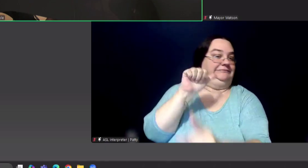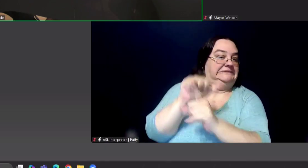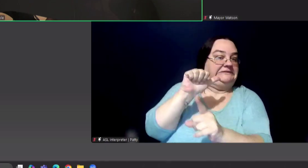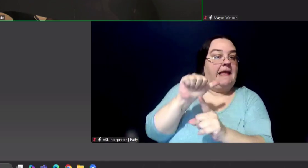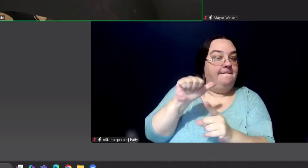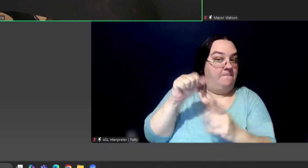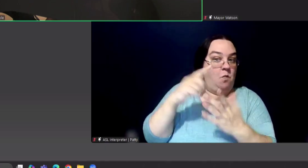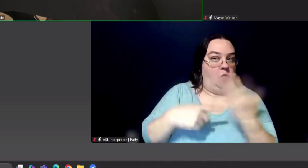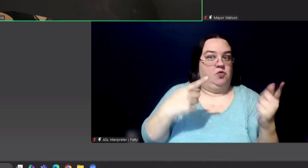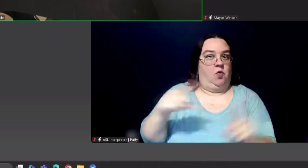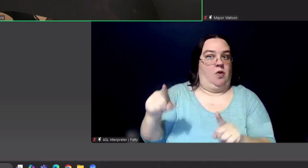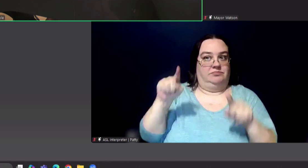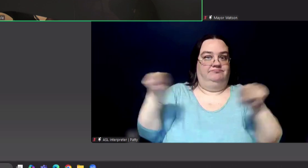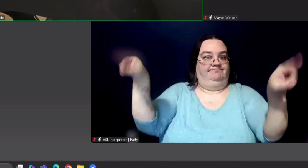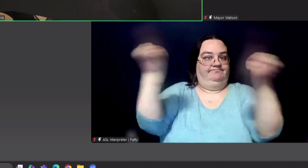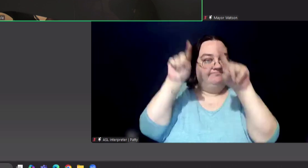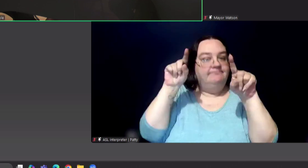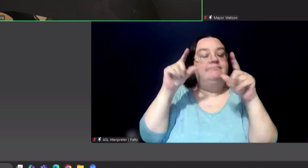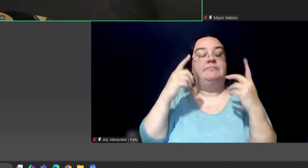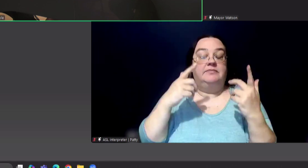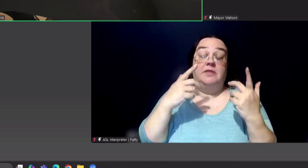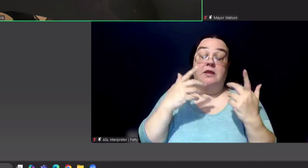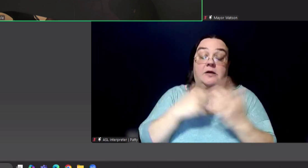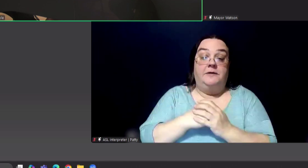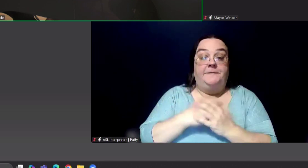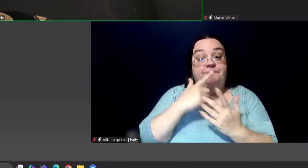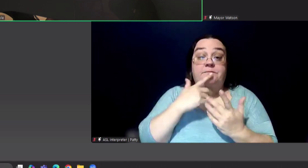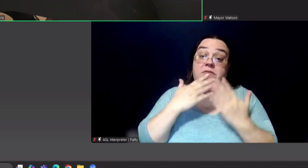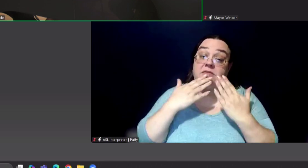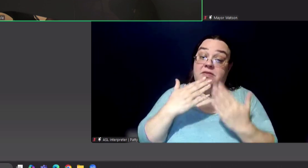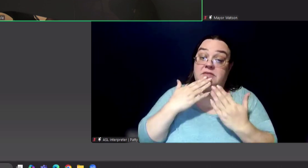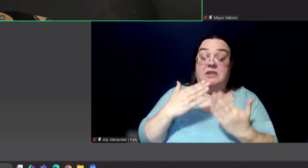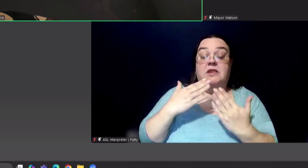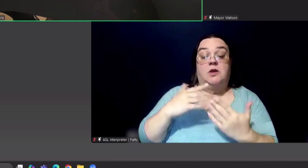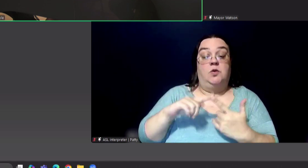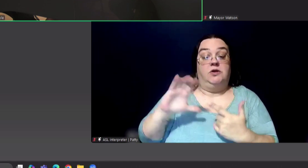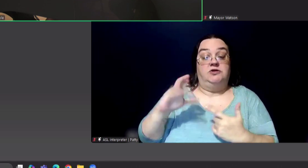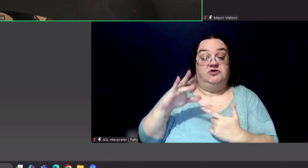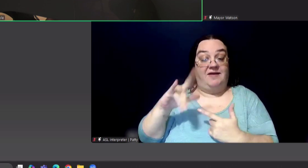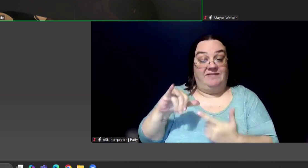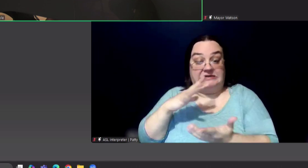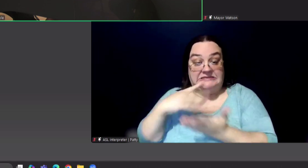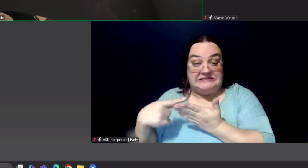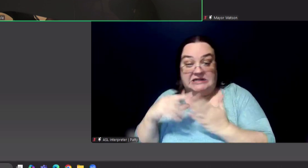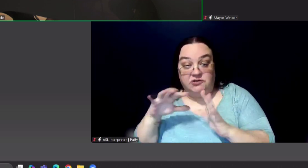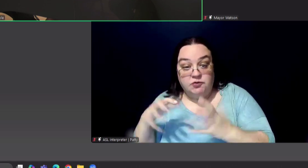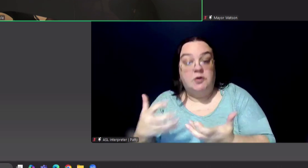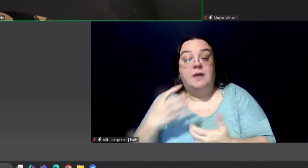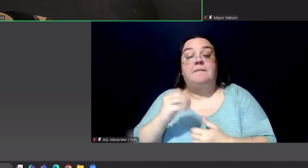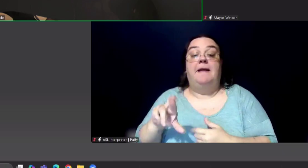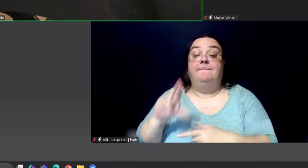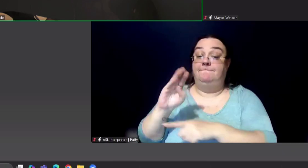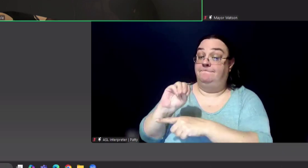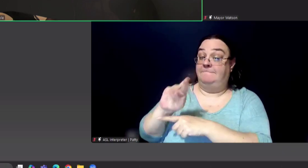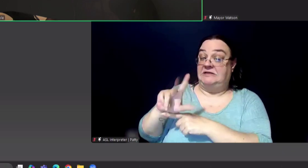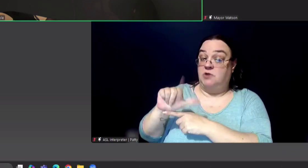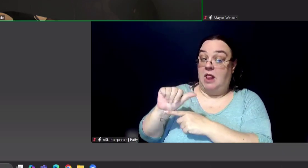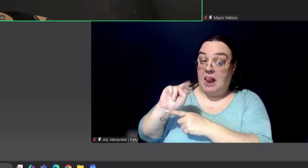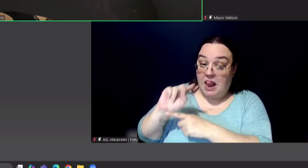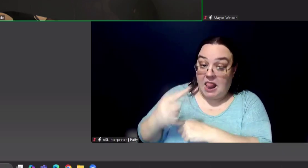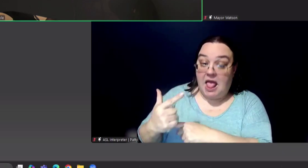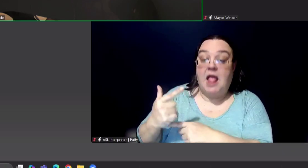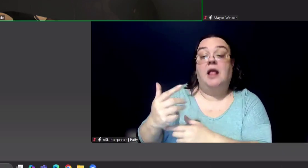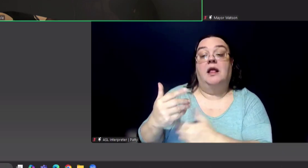there, thanks to the Cheverly discussion group and Mr. Lane for getting support and